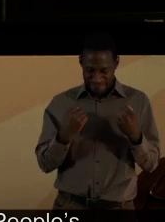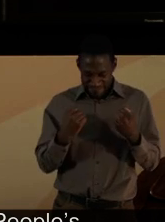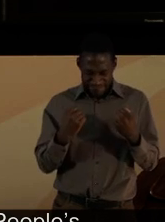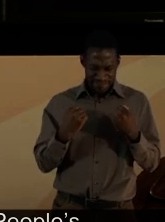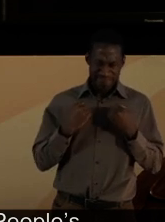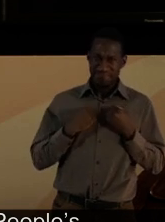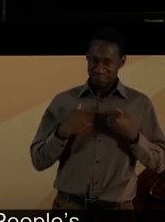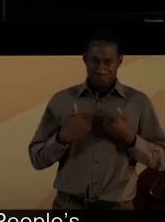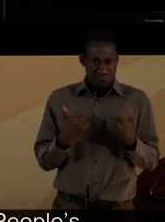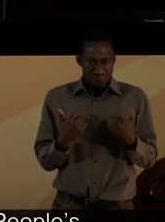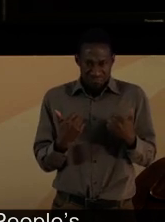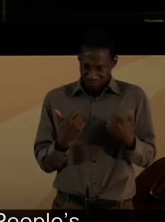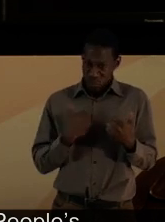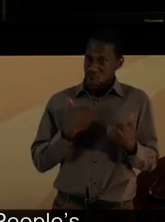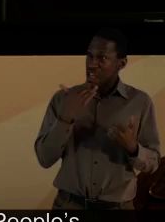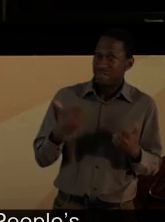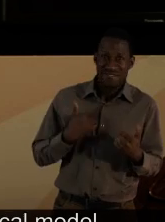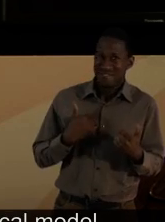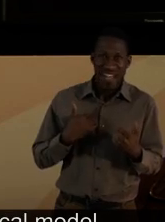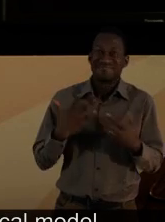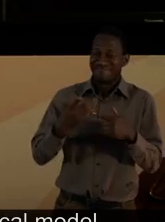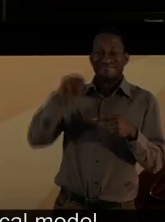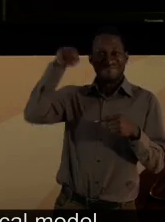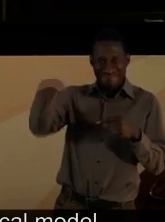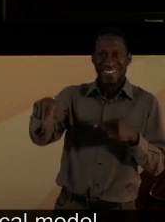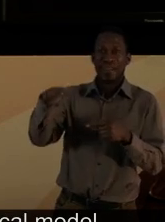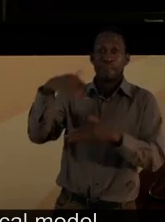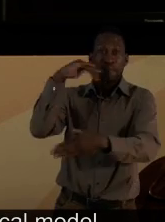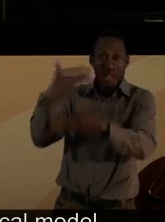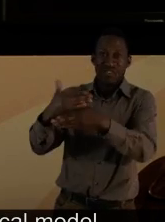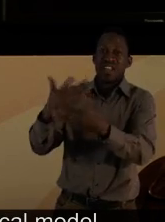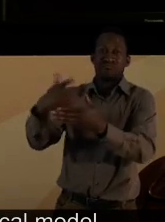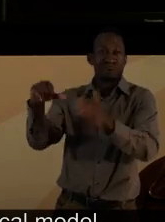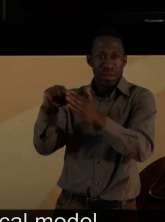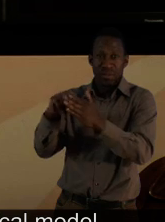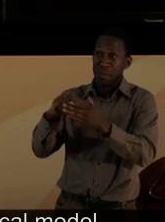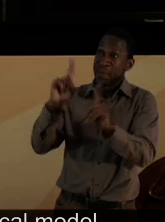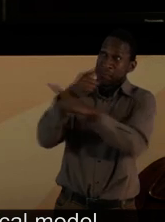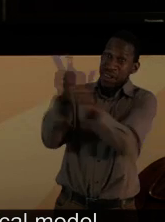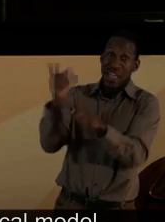organisations are the essential vehicle for helping people break out of that